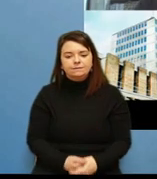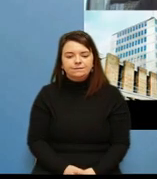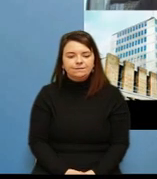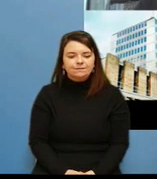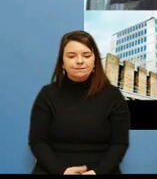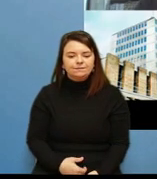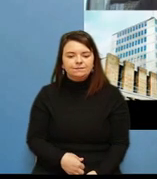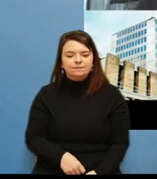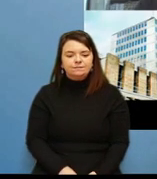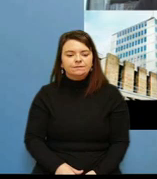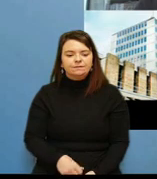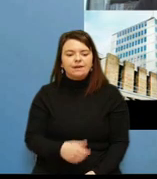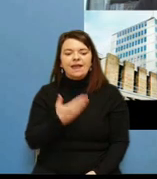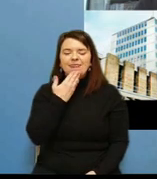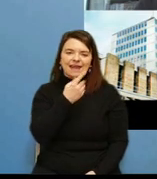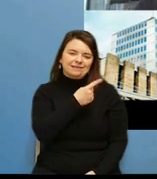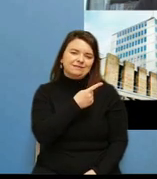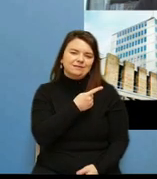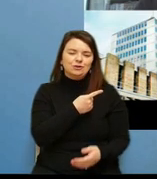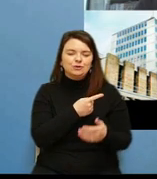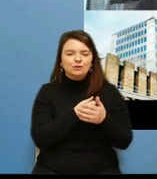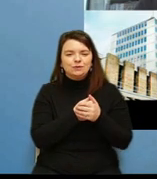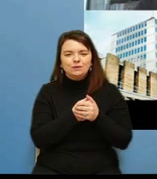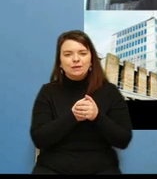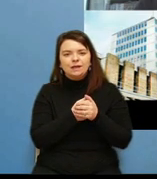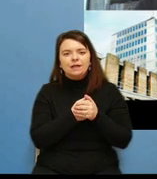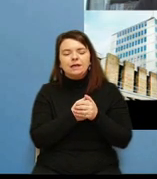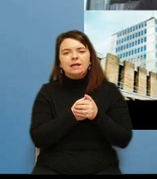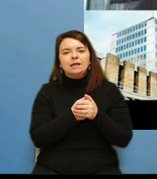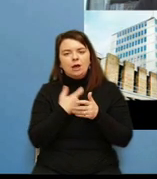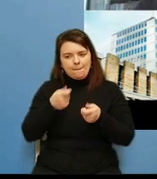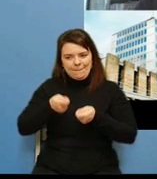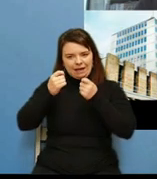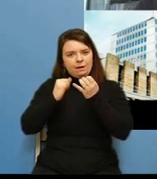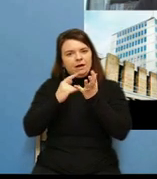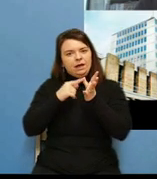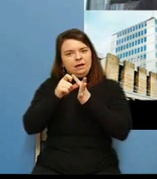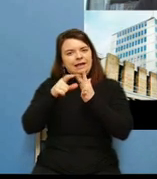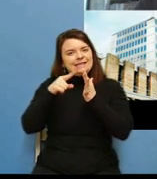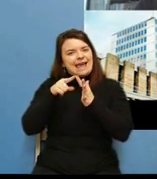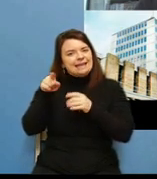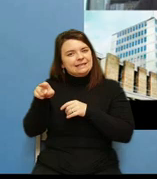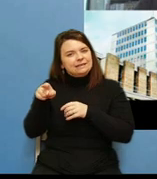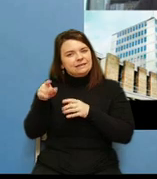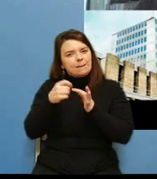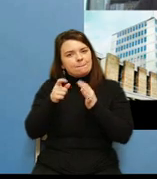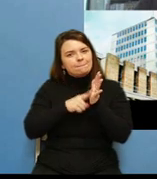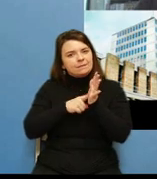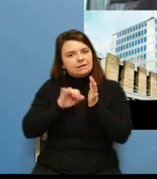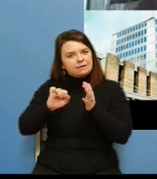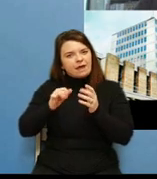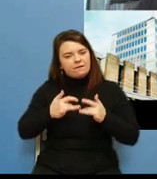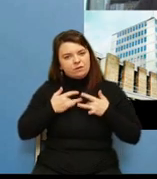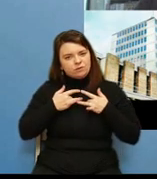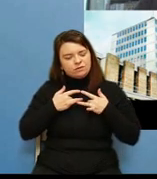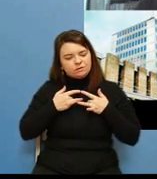thanks. Peter? Thanks. I'll just add a word or two to Paula's bit there, picking up on Sadie's point